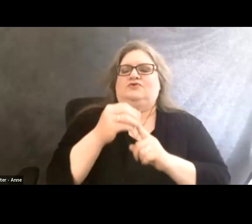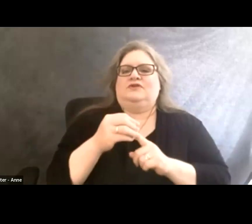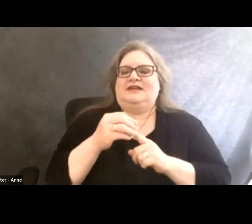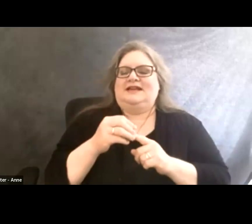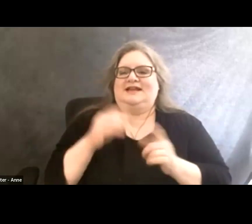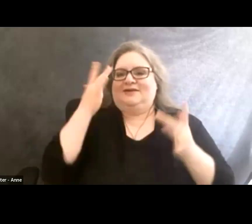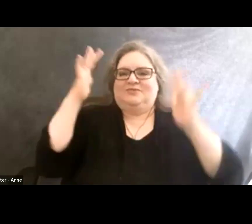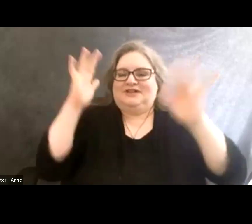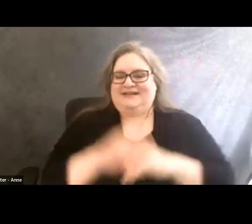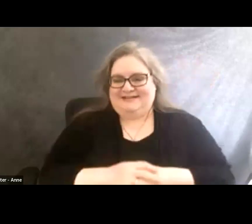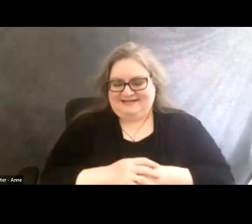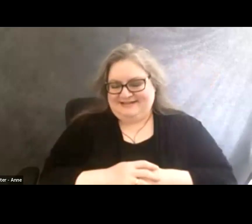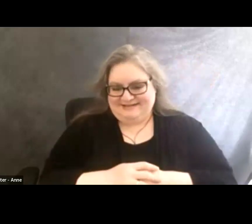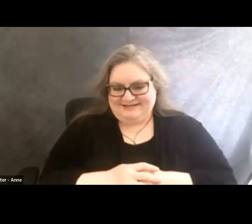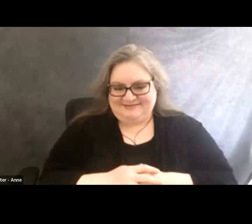views.